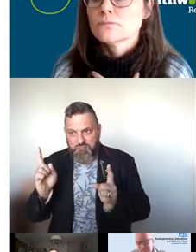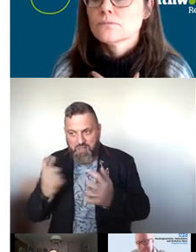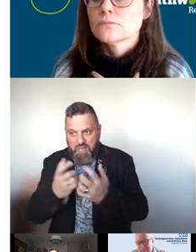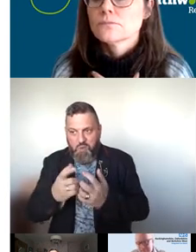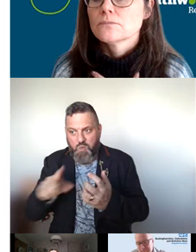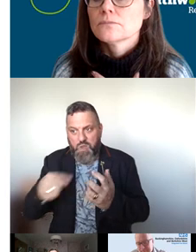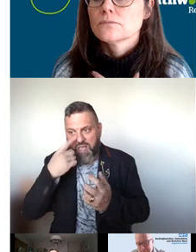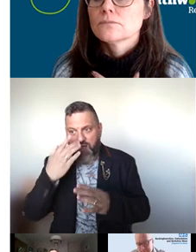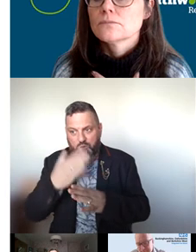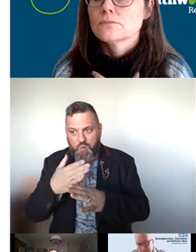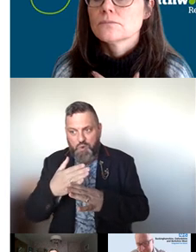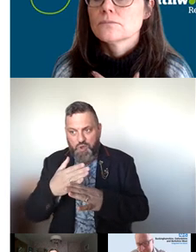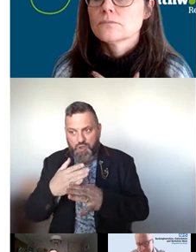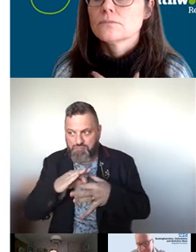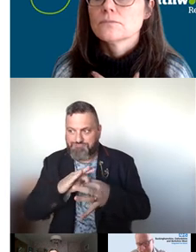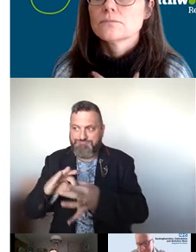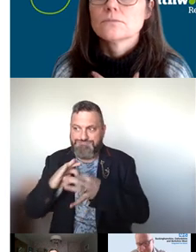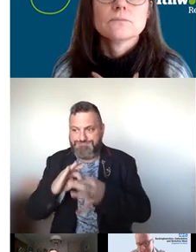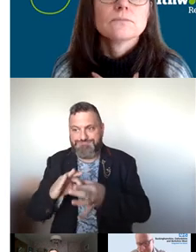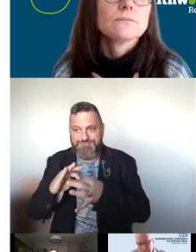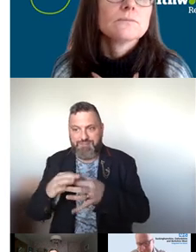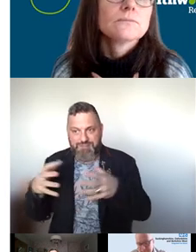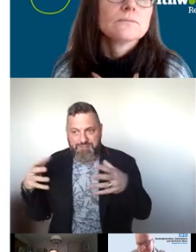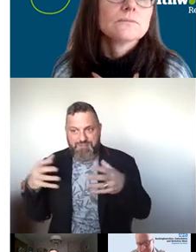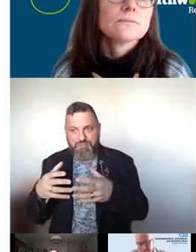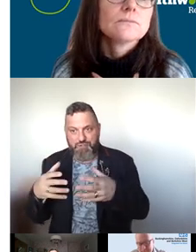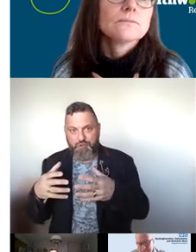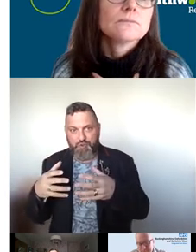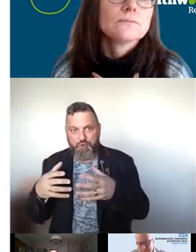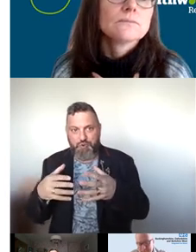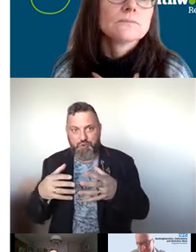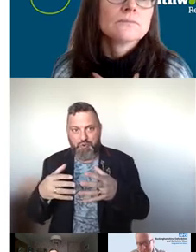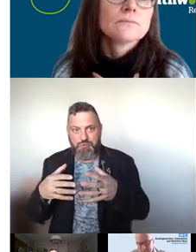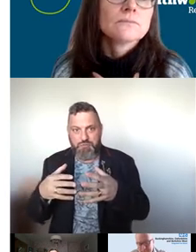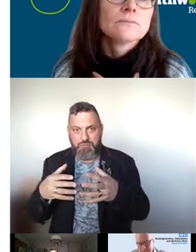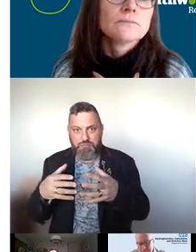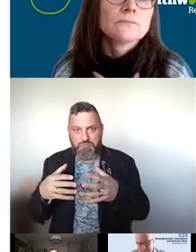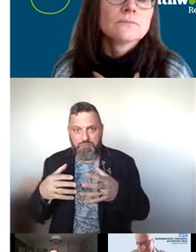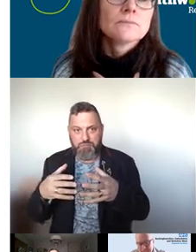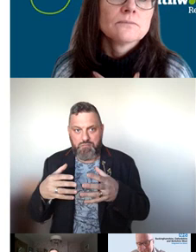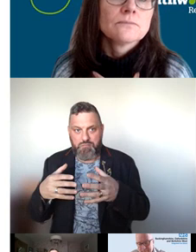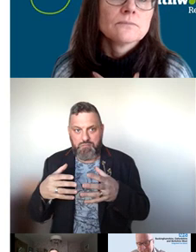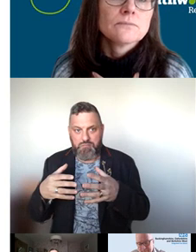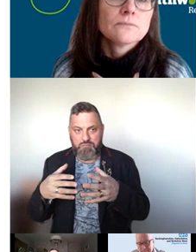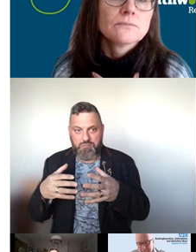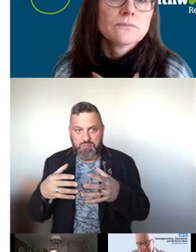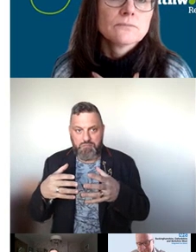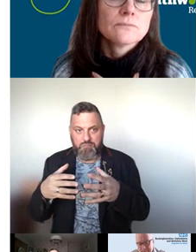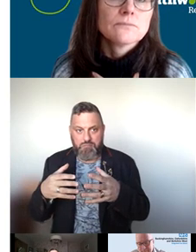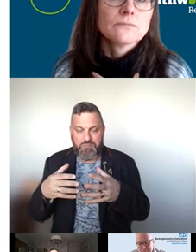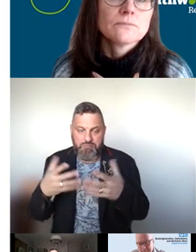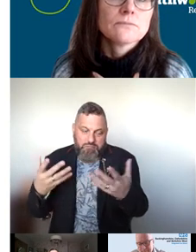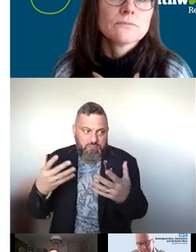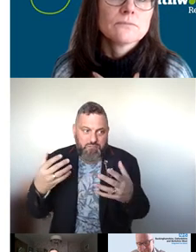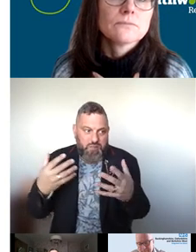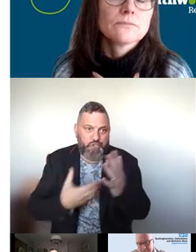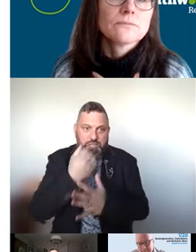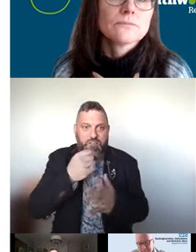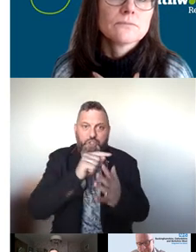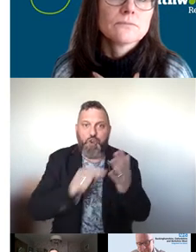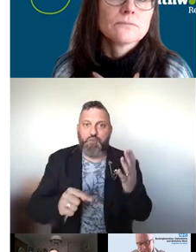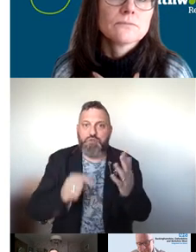work together as a group of organisations to do more for our workforce and with our workforce.